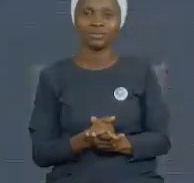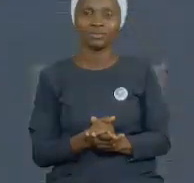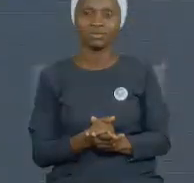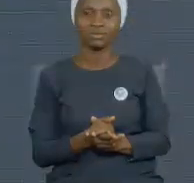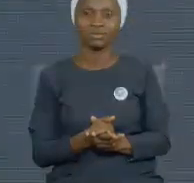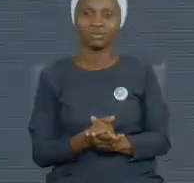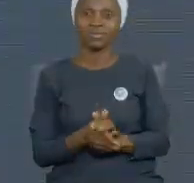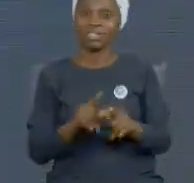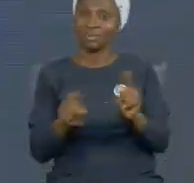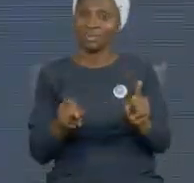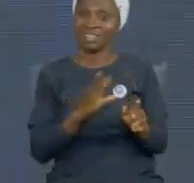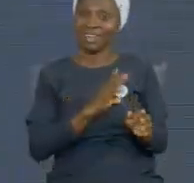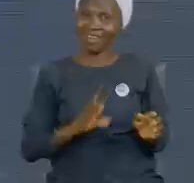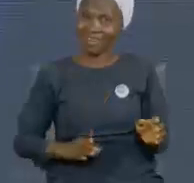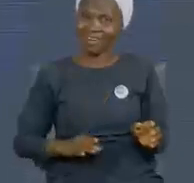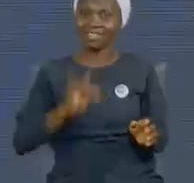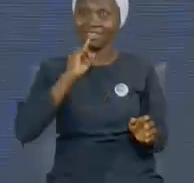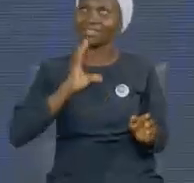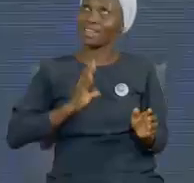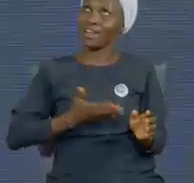But Christ is our Prince.